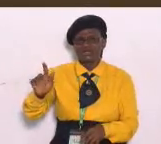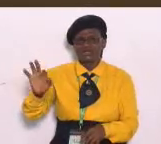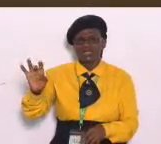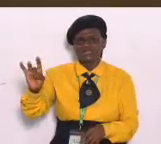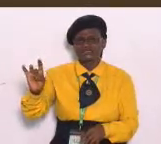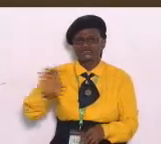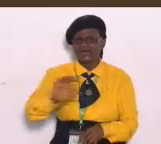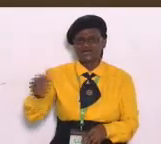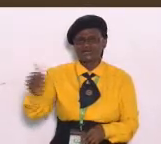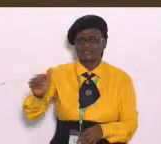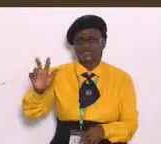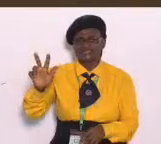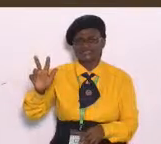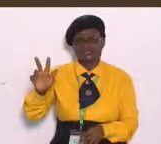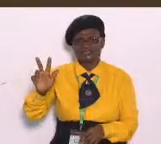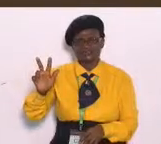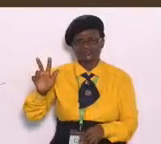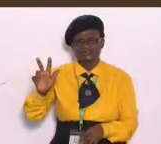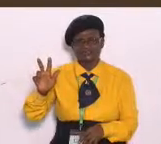28, verse 13.